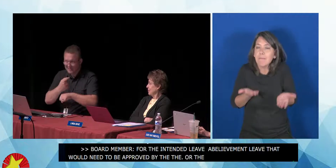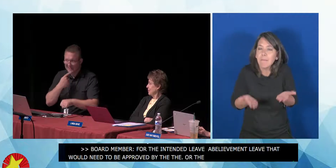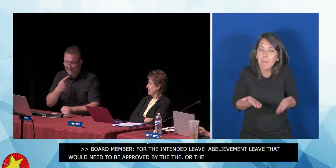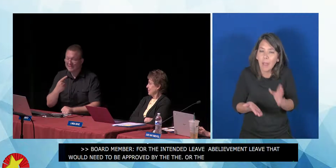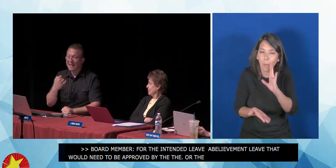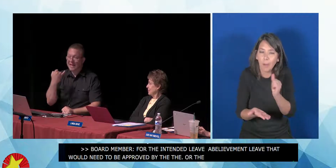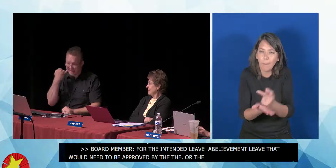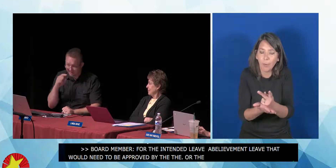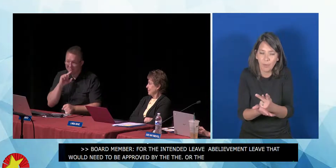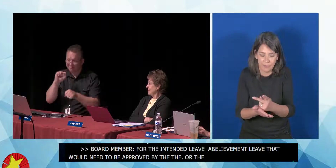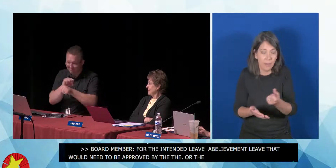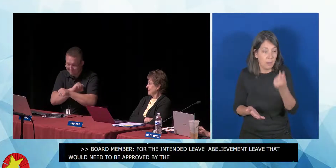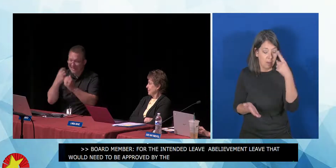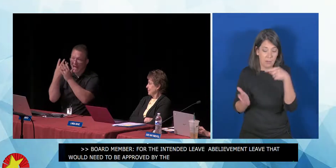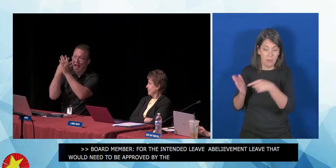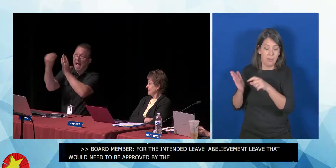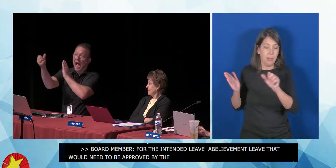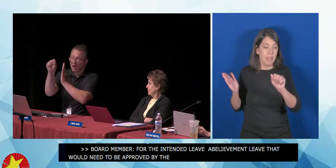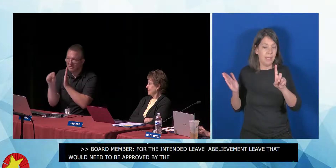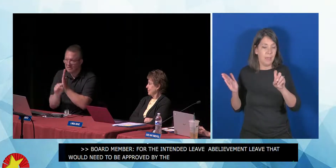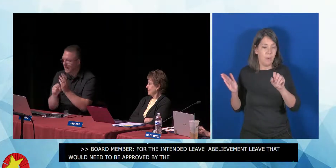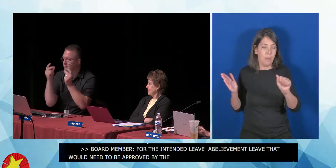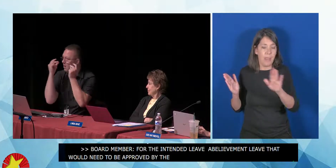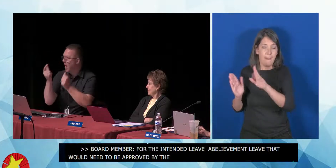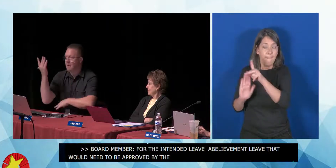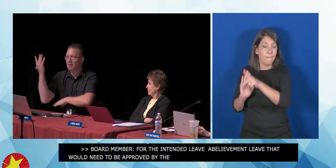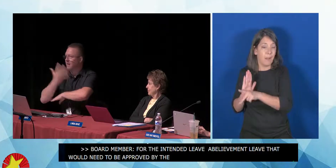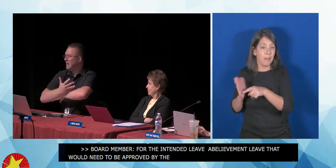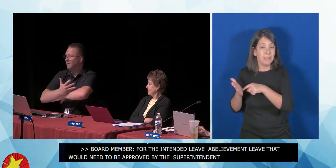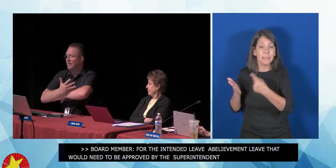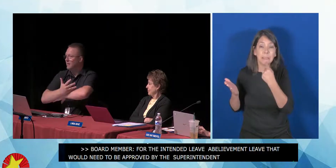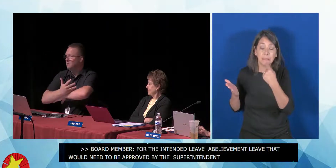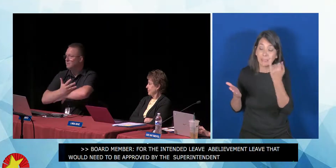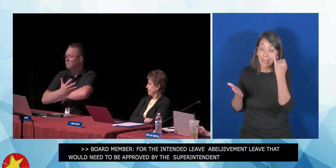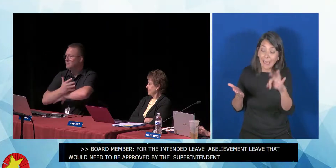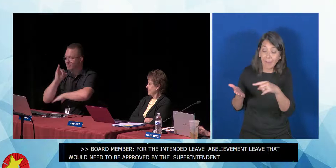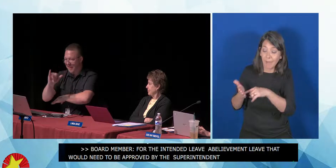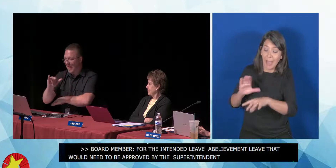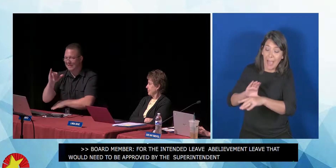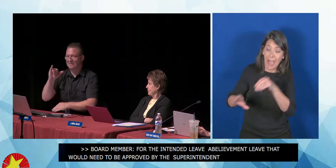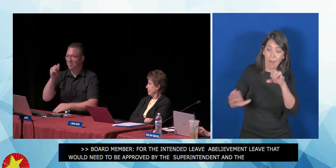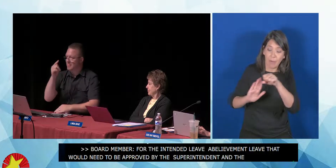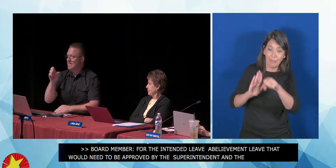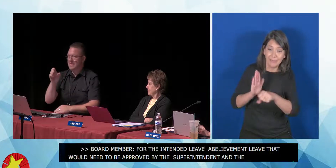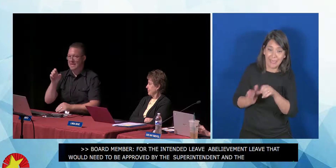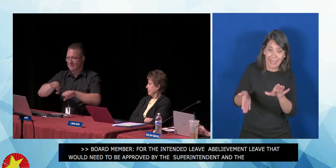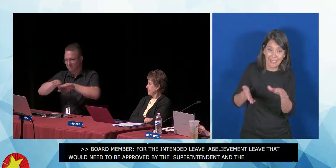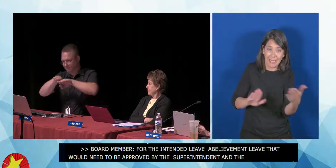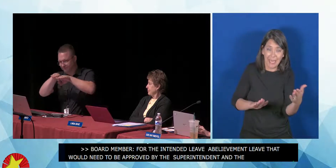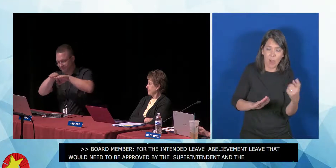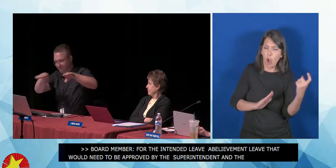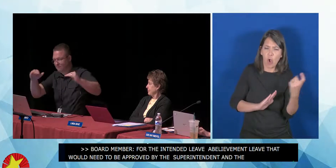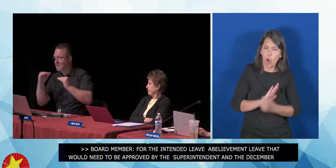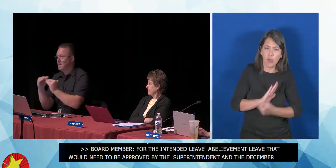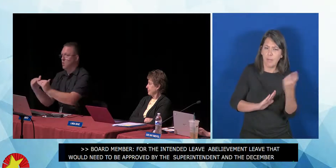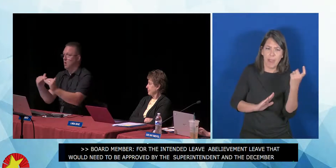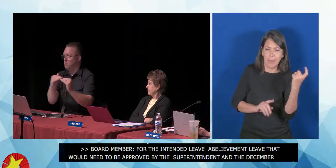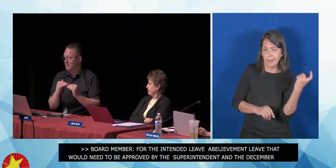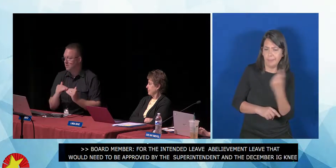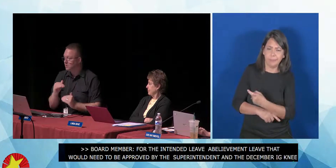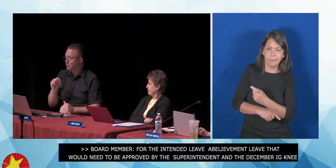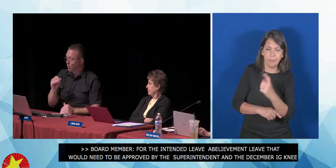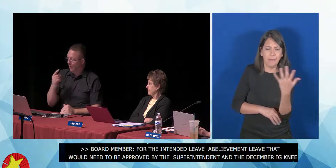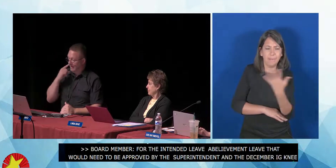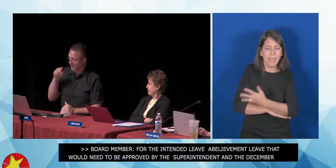the ADOA regulations say, or policy says, that if it's an out-of-state death, they automatically are given 5 days of